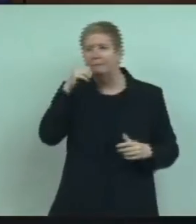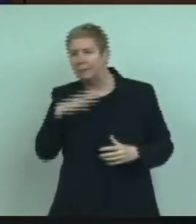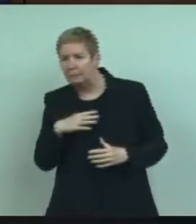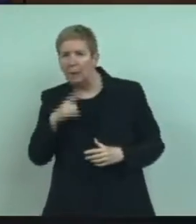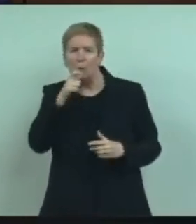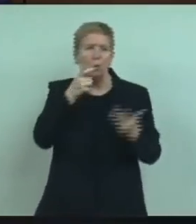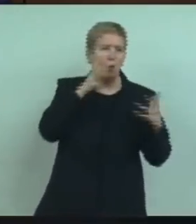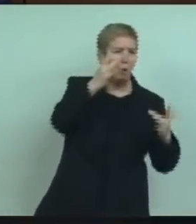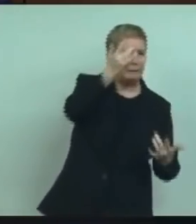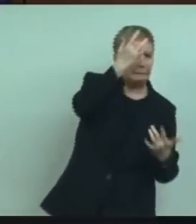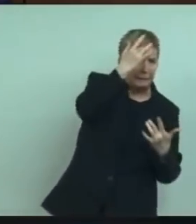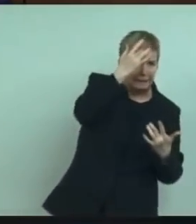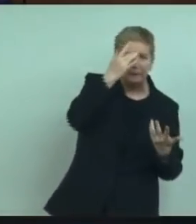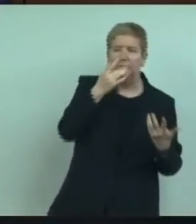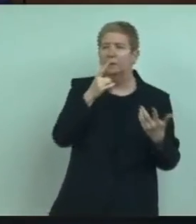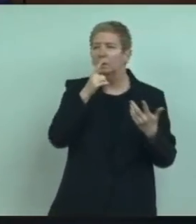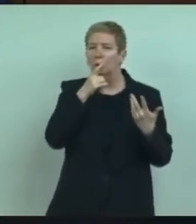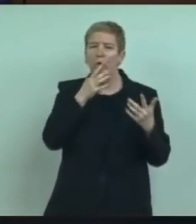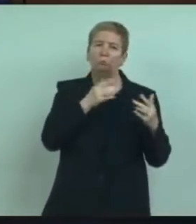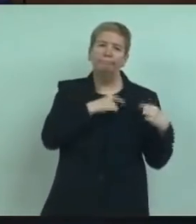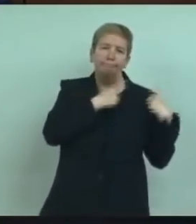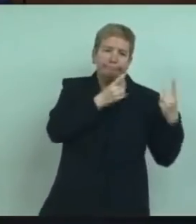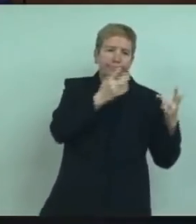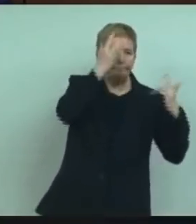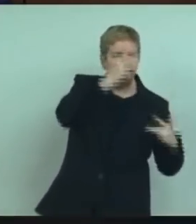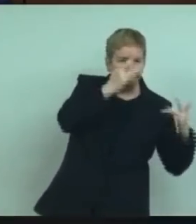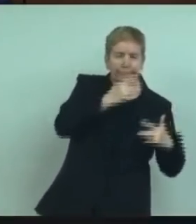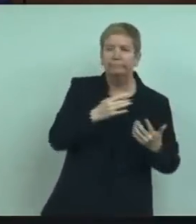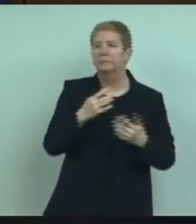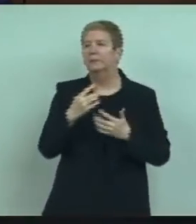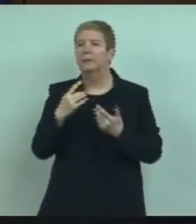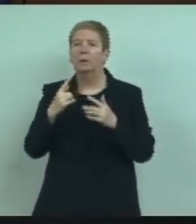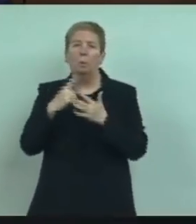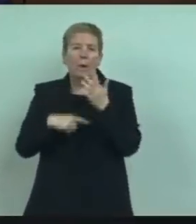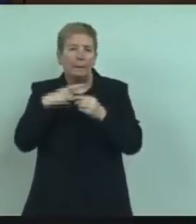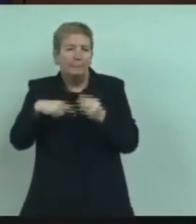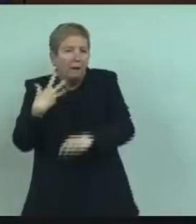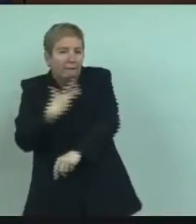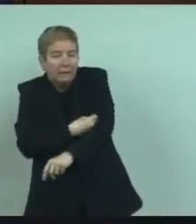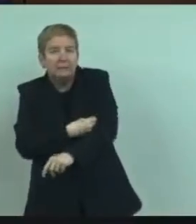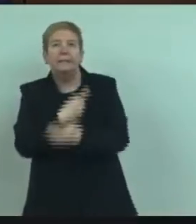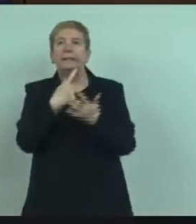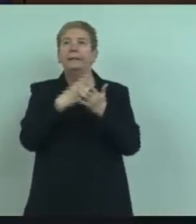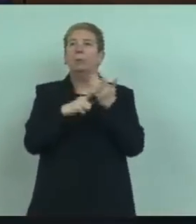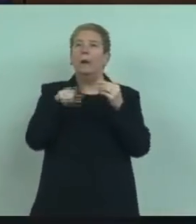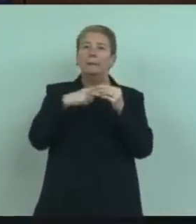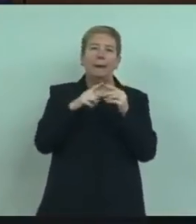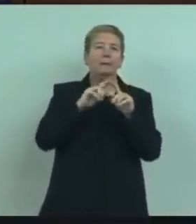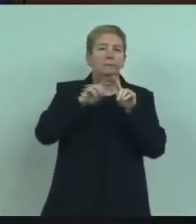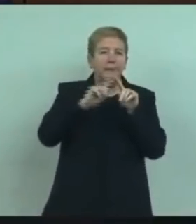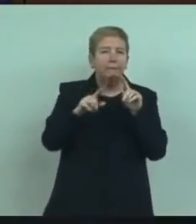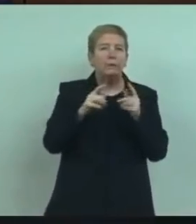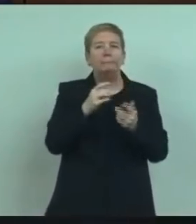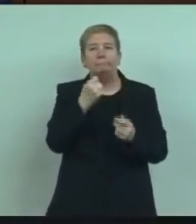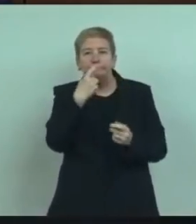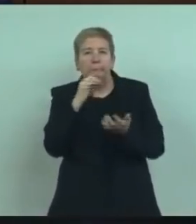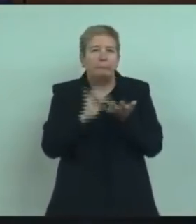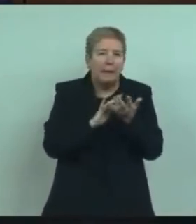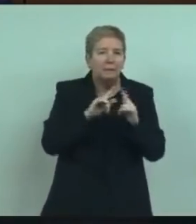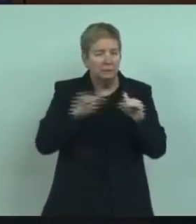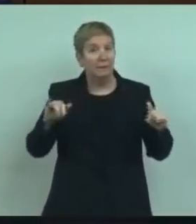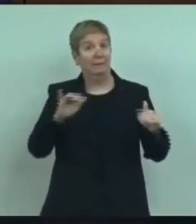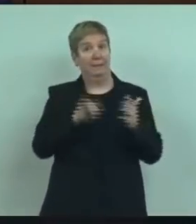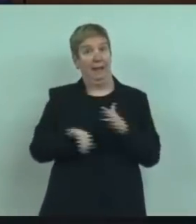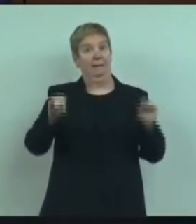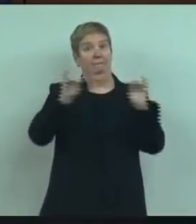chronic care conditions? What do we need to know about a vaccine? What can we do about treatment modalities? So all of this data is